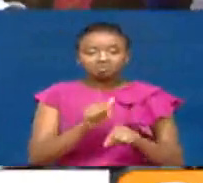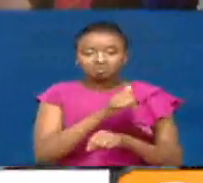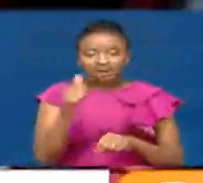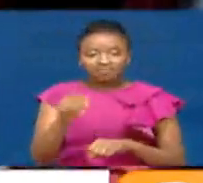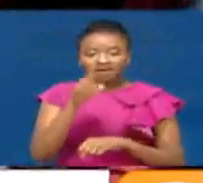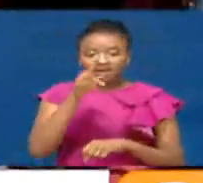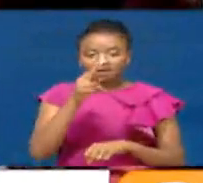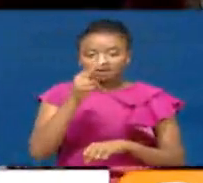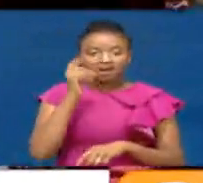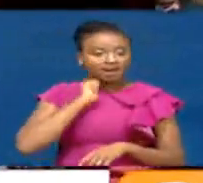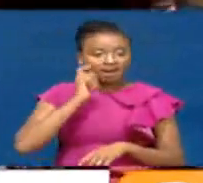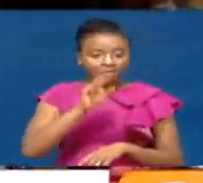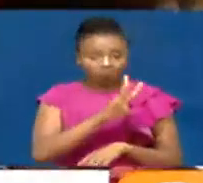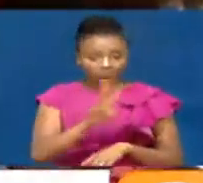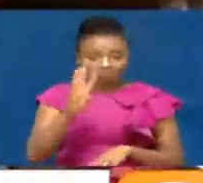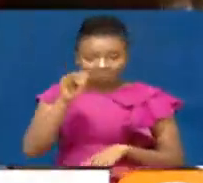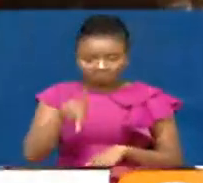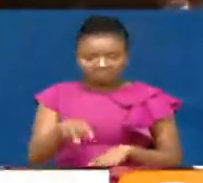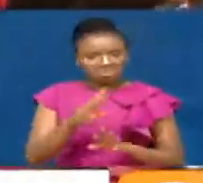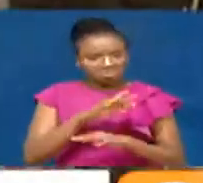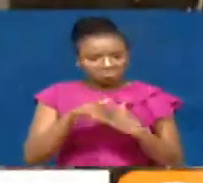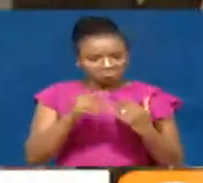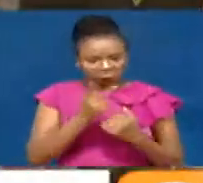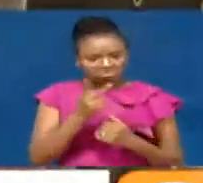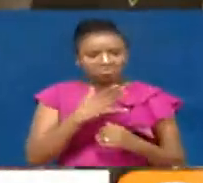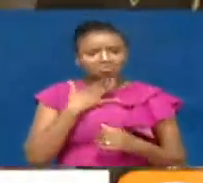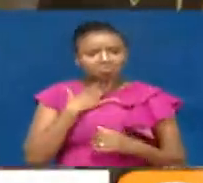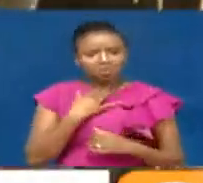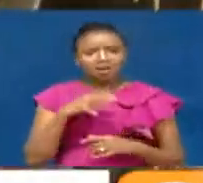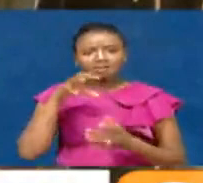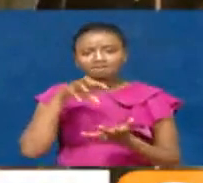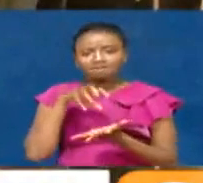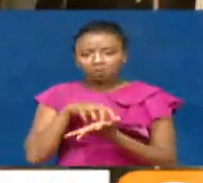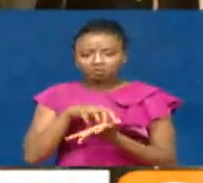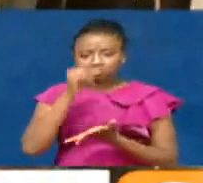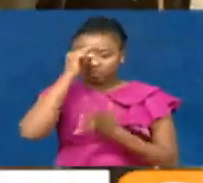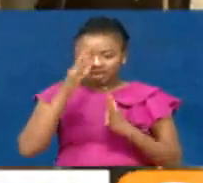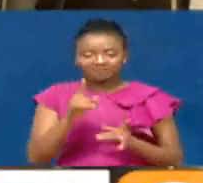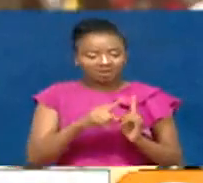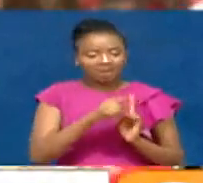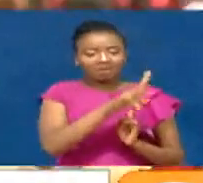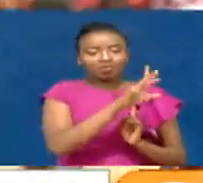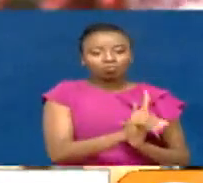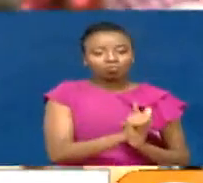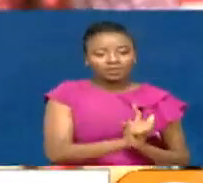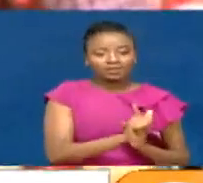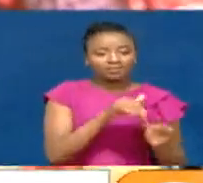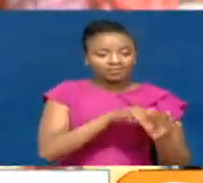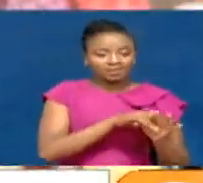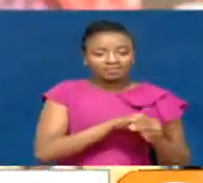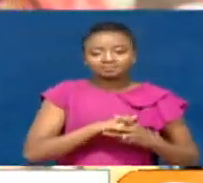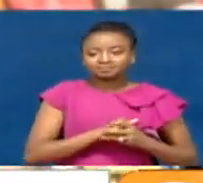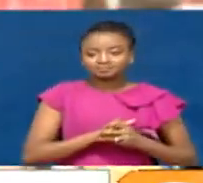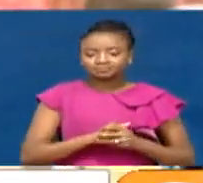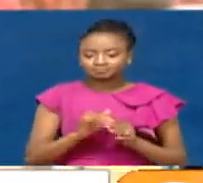Member of Parliament Gabriel Tongoyo have all shown interest for the gubernatorial seat on a UDA ticket. 7 months to the next